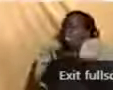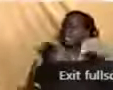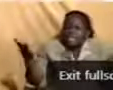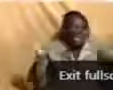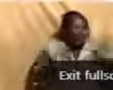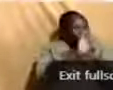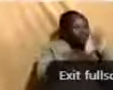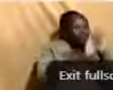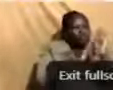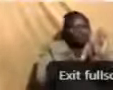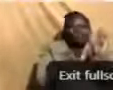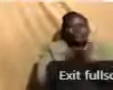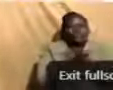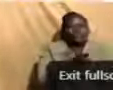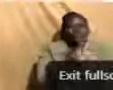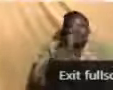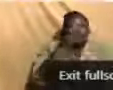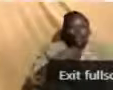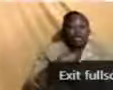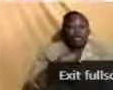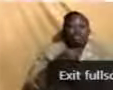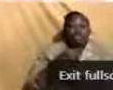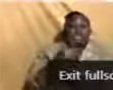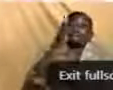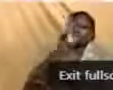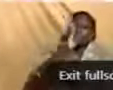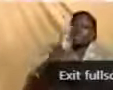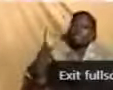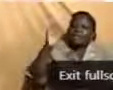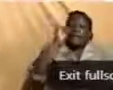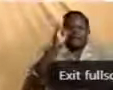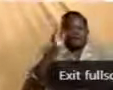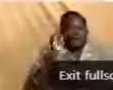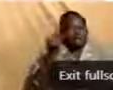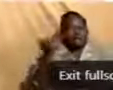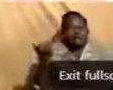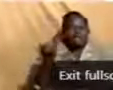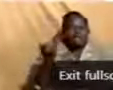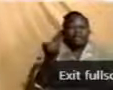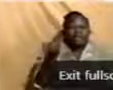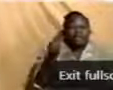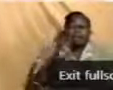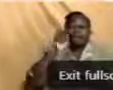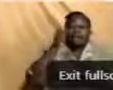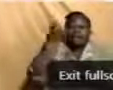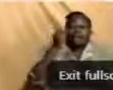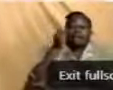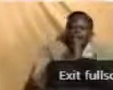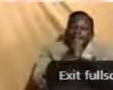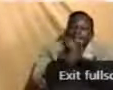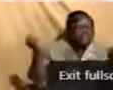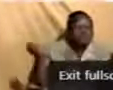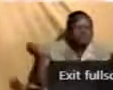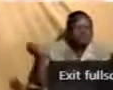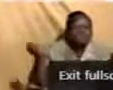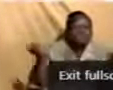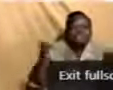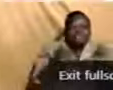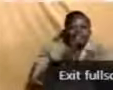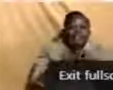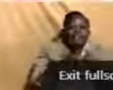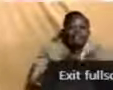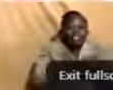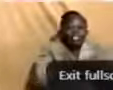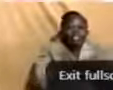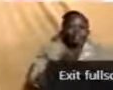change process. We had the BBI. We've just been referred to Kenya Gazette notices signed by the President of the Republic of Kenya and Chief of the